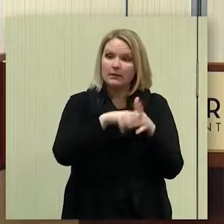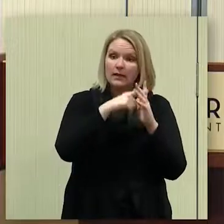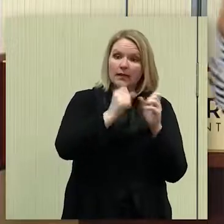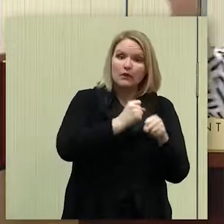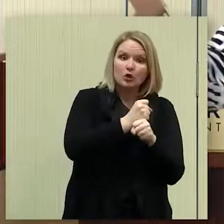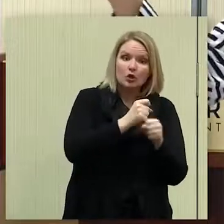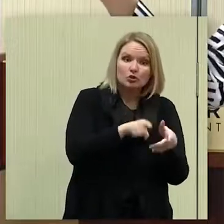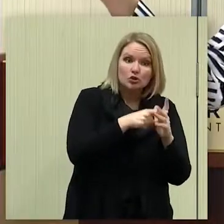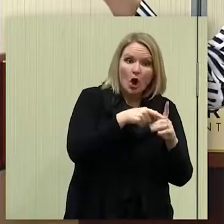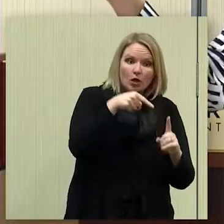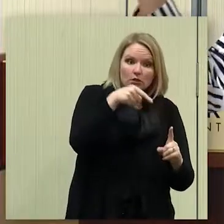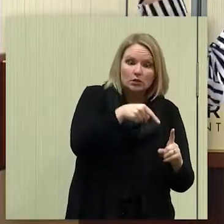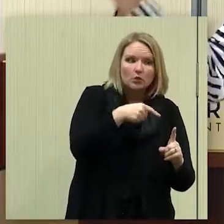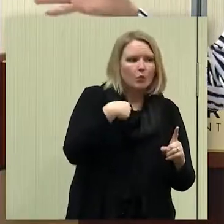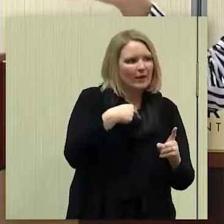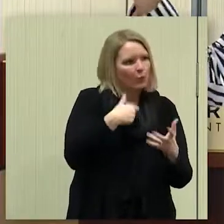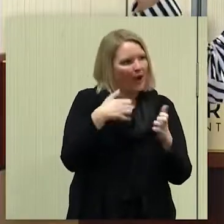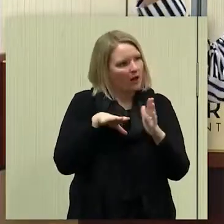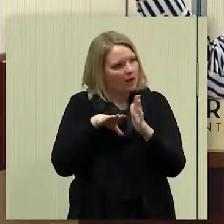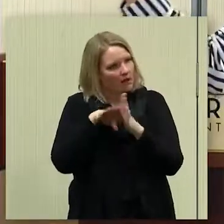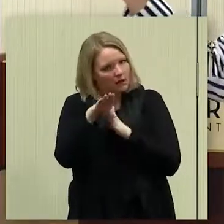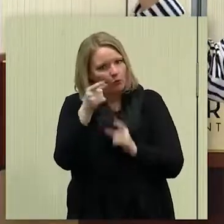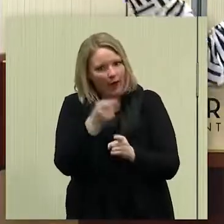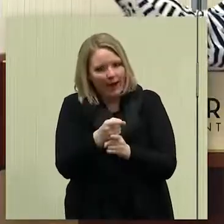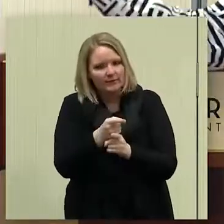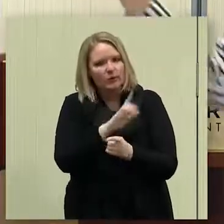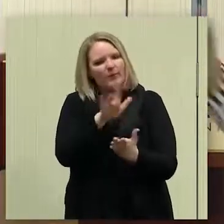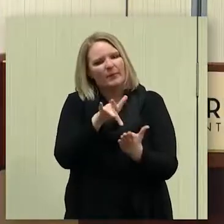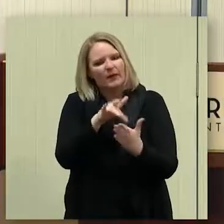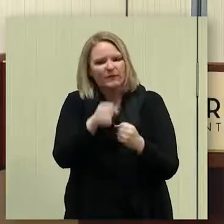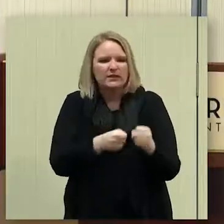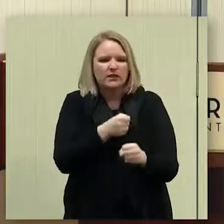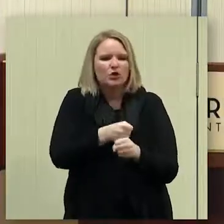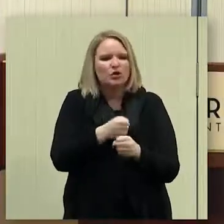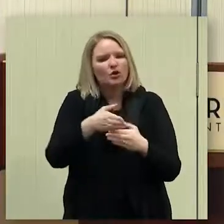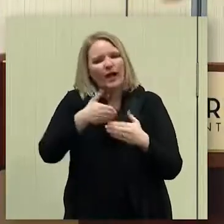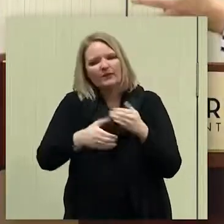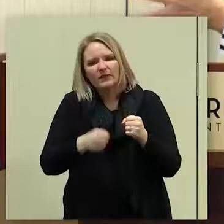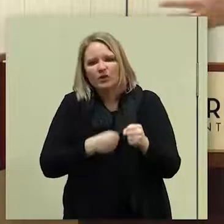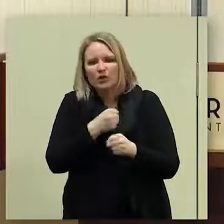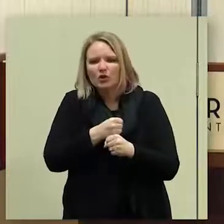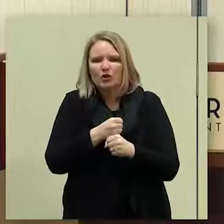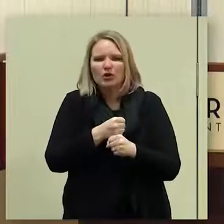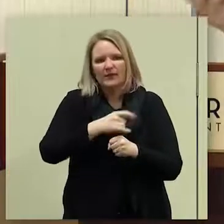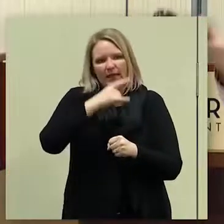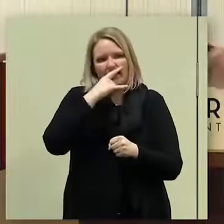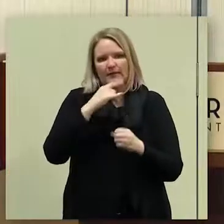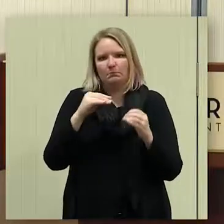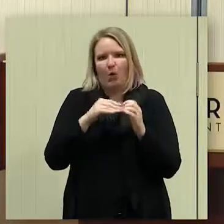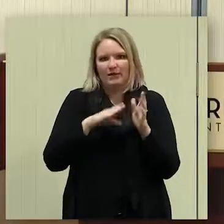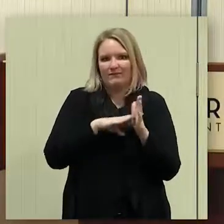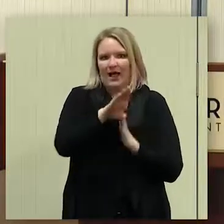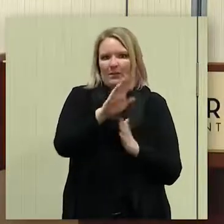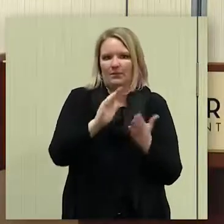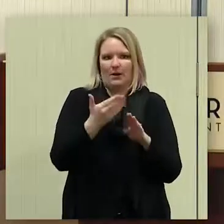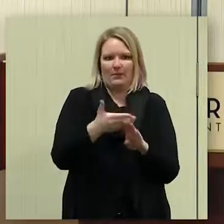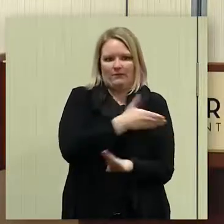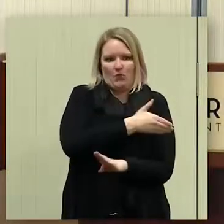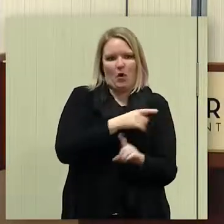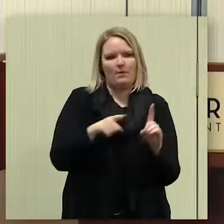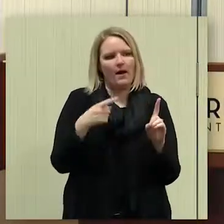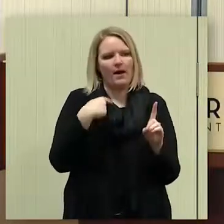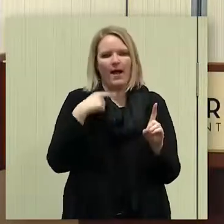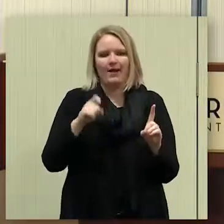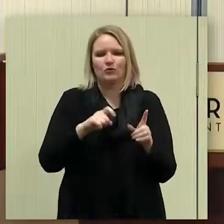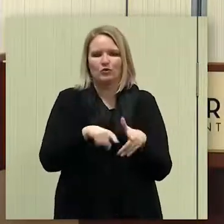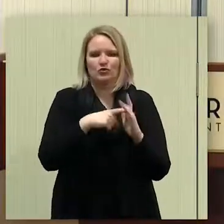year, our goal is to move along, right? So that by mid-year, by the end of the year, the kids are at a place farther down the road. But we might have to